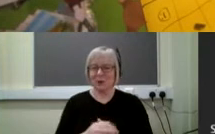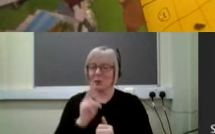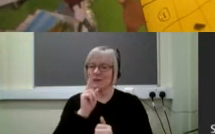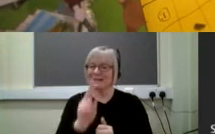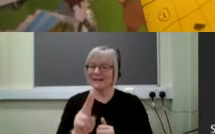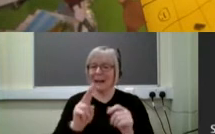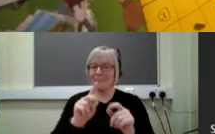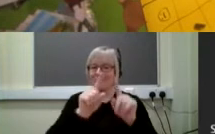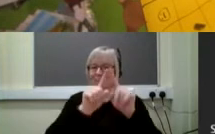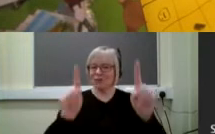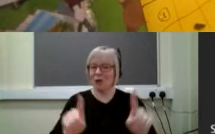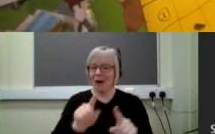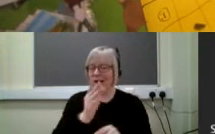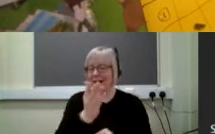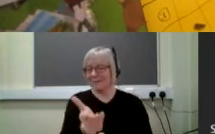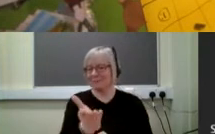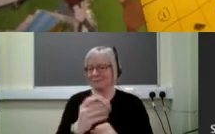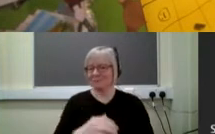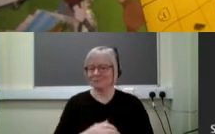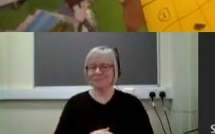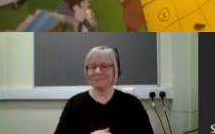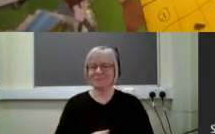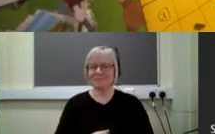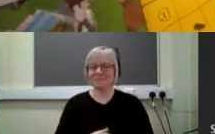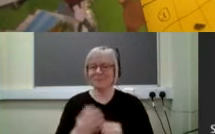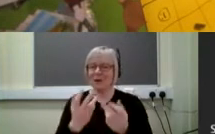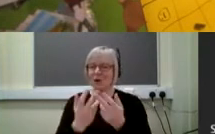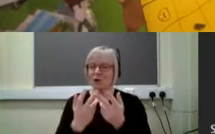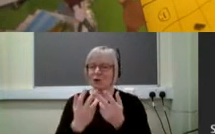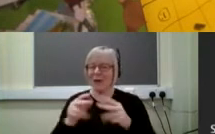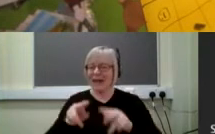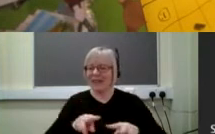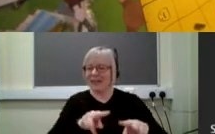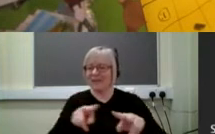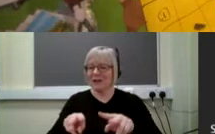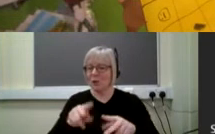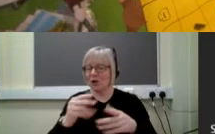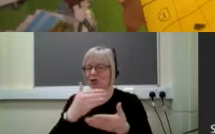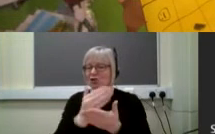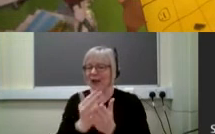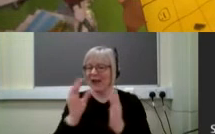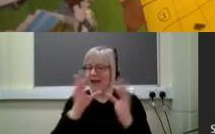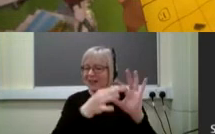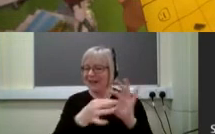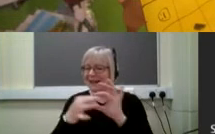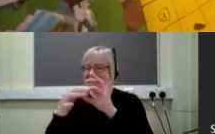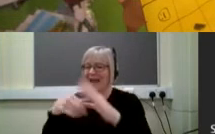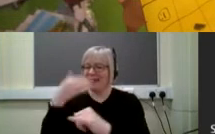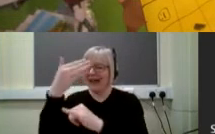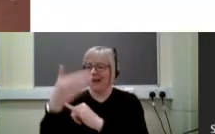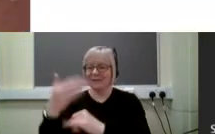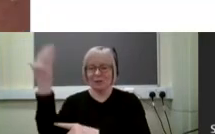slide and are also in a video which we'll share the link of at the end of the presentation.